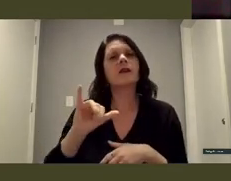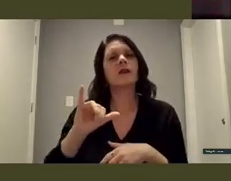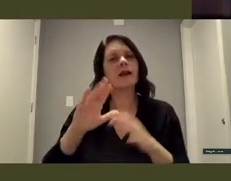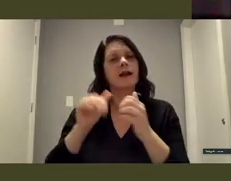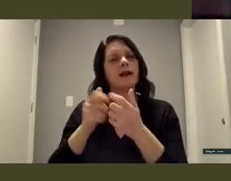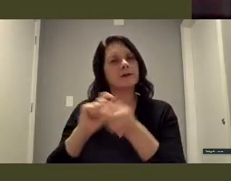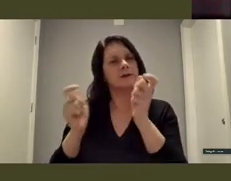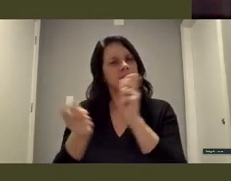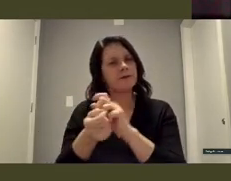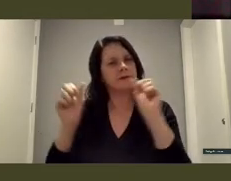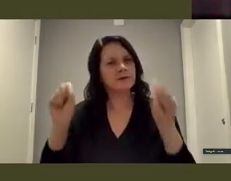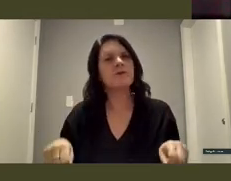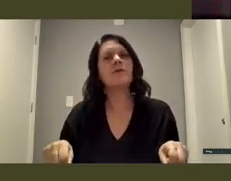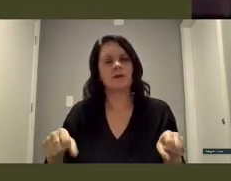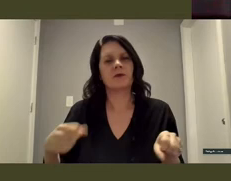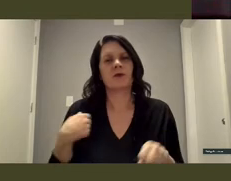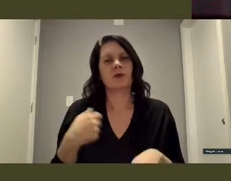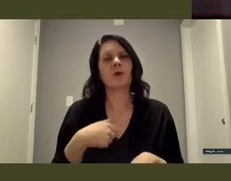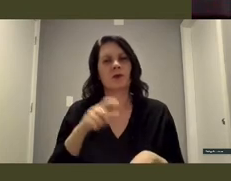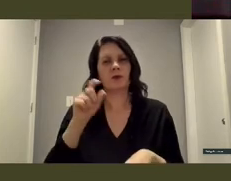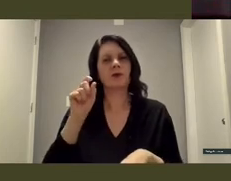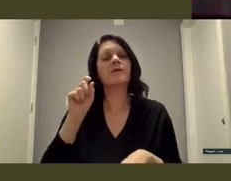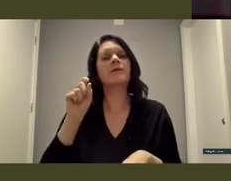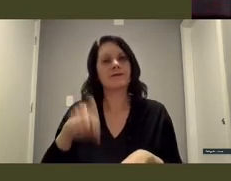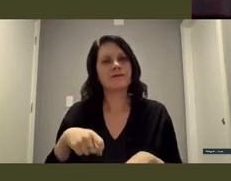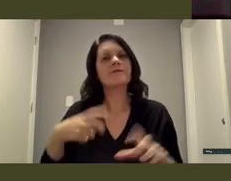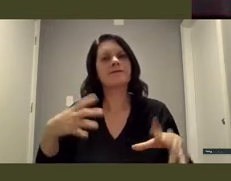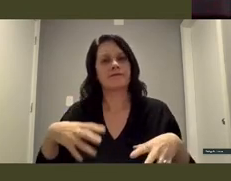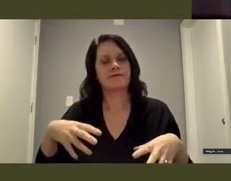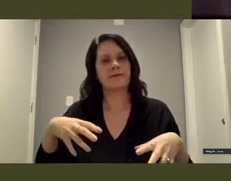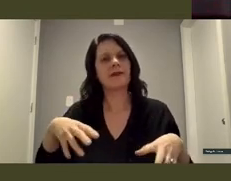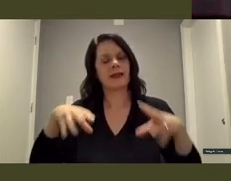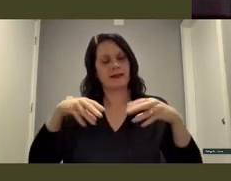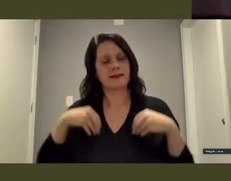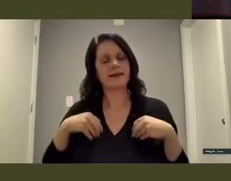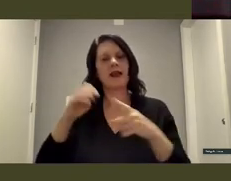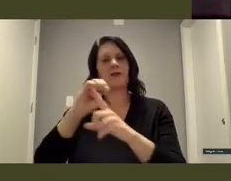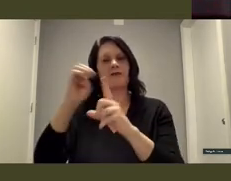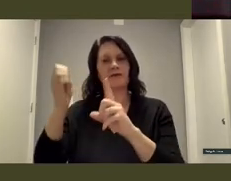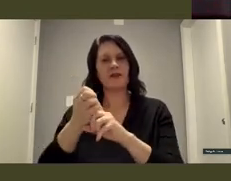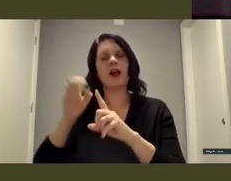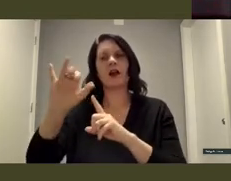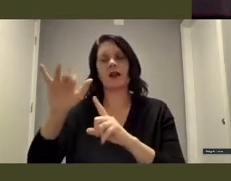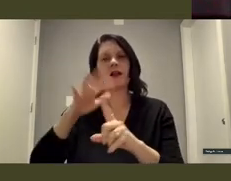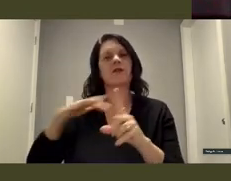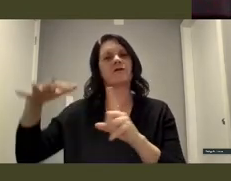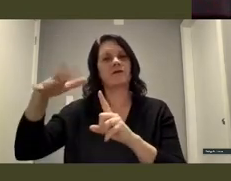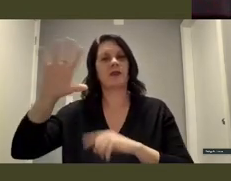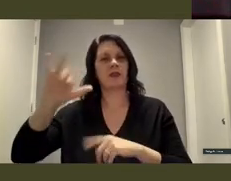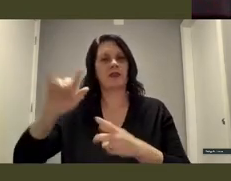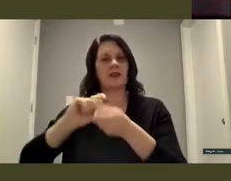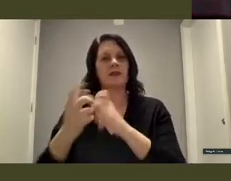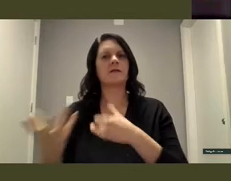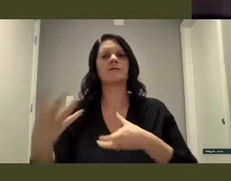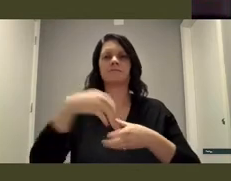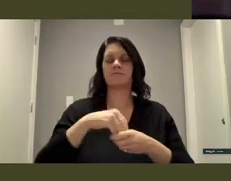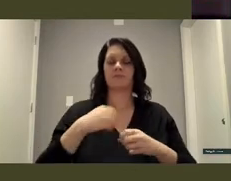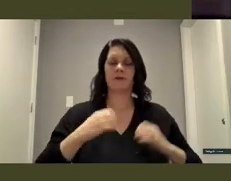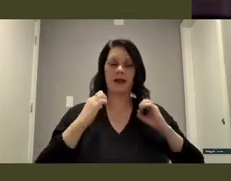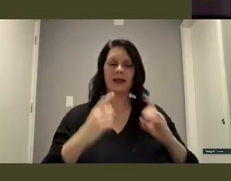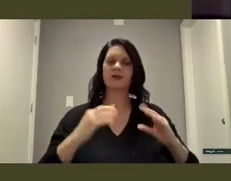we have to include the environmental agenda into our democratic process in order to make it about, in order